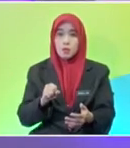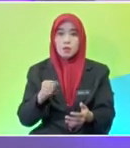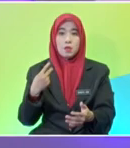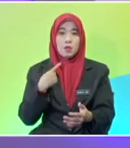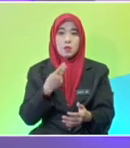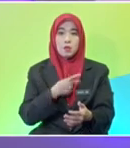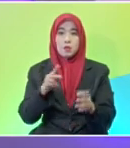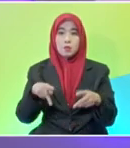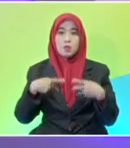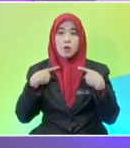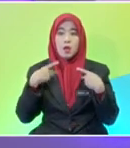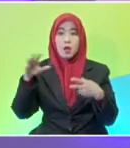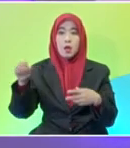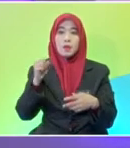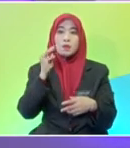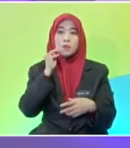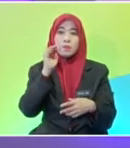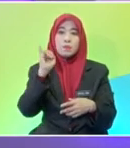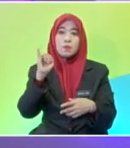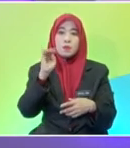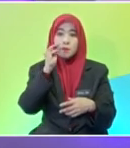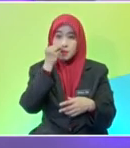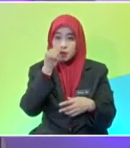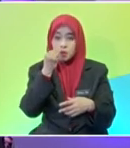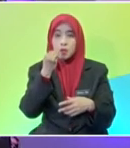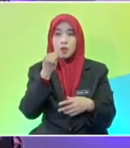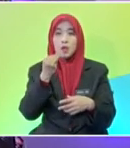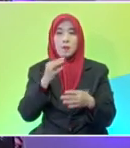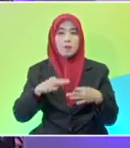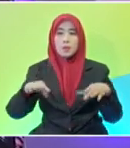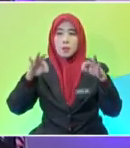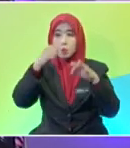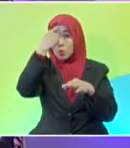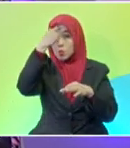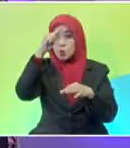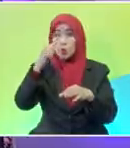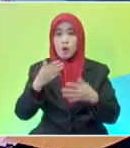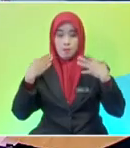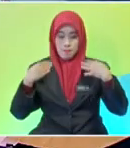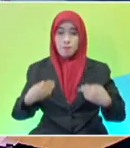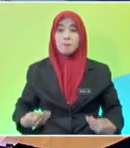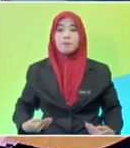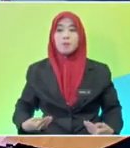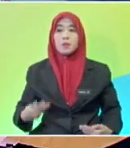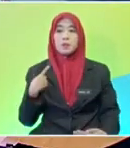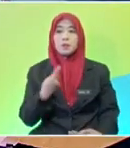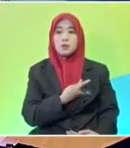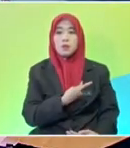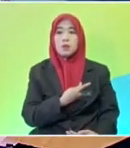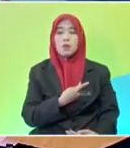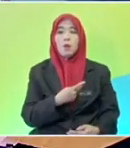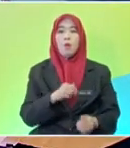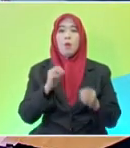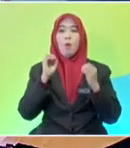told you that, 7 classes of food. Right. And also, they have an importance for our body. I see. Yes. All right. So,